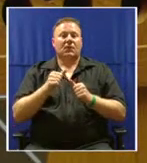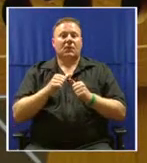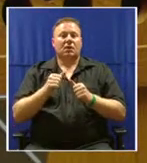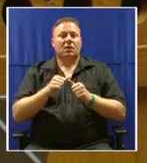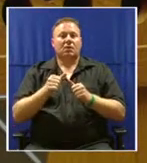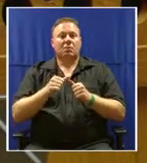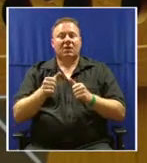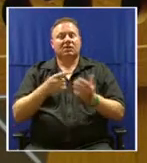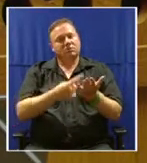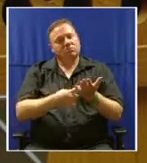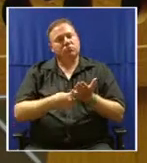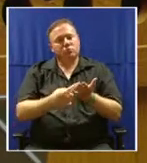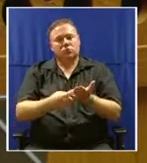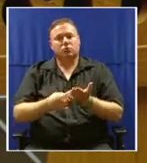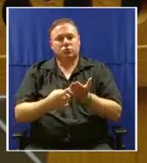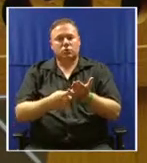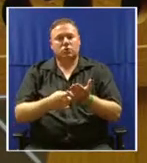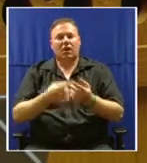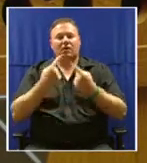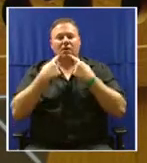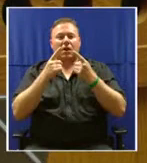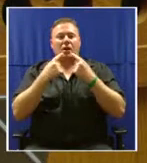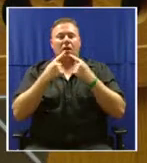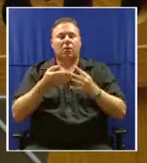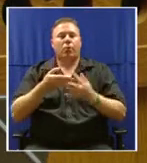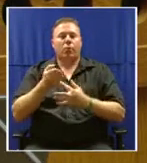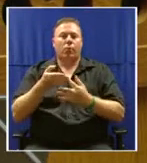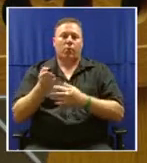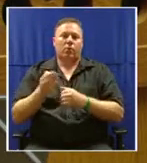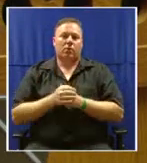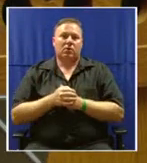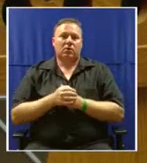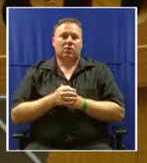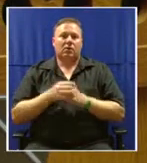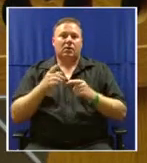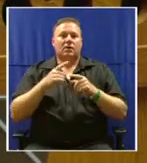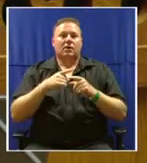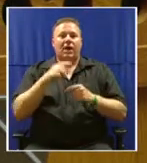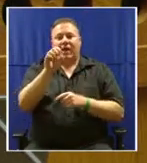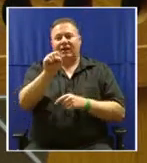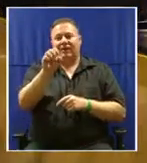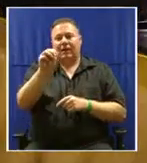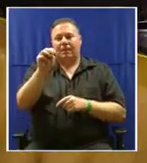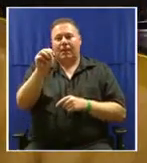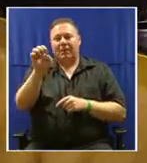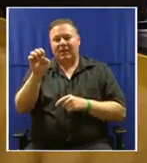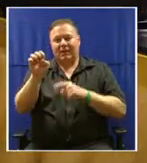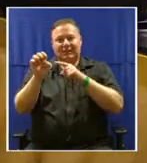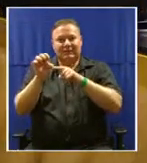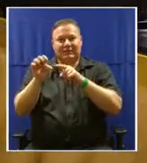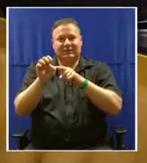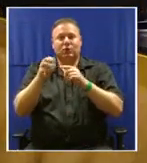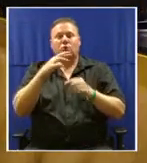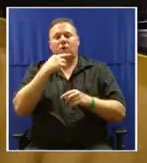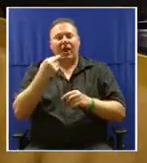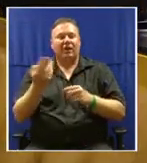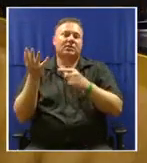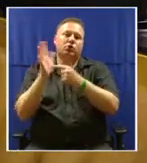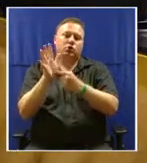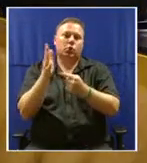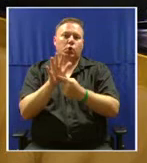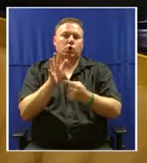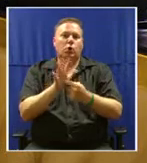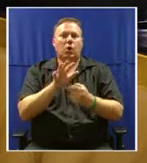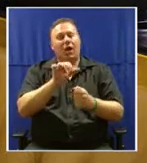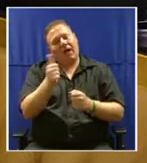had, but we also wanted to address the realities of small, medium enterprises and other businesses as they strive